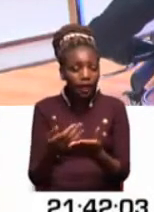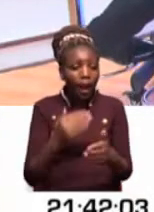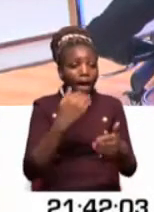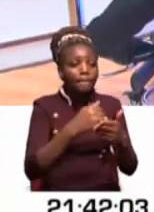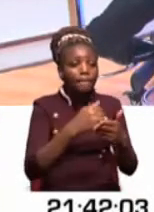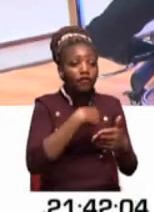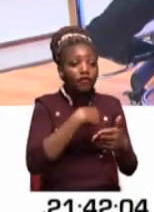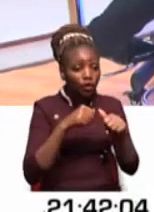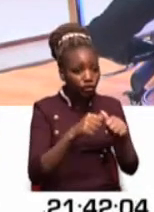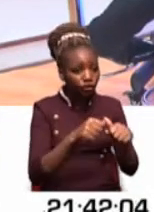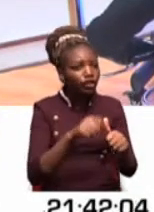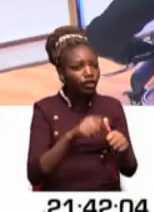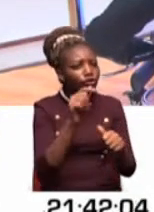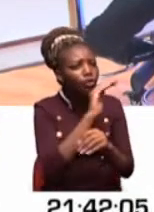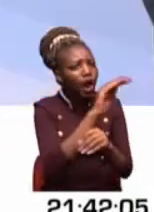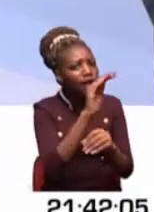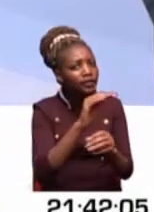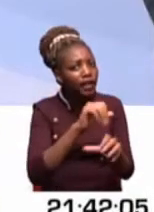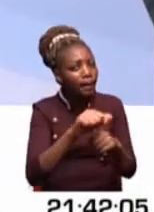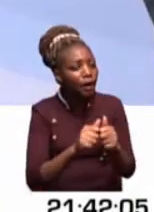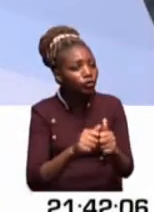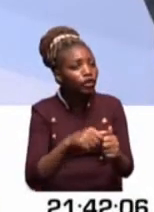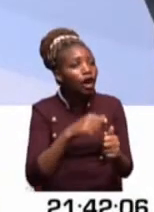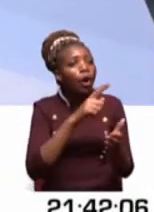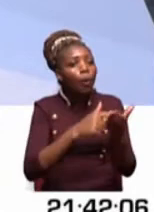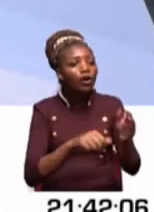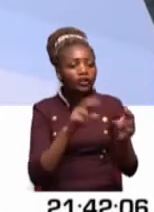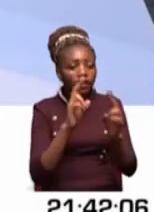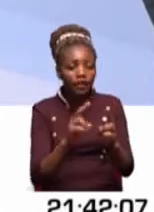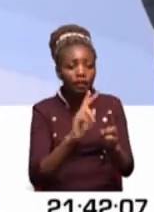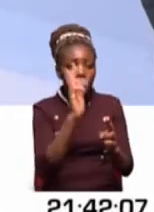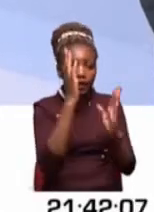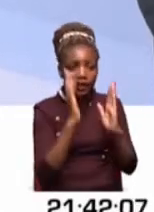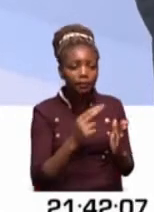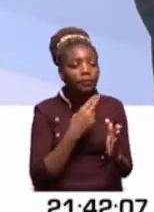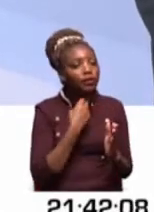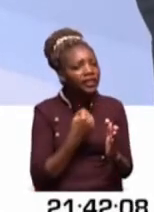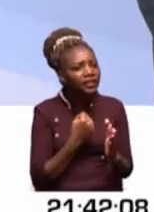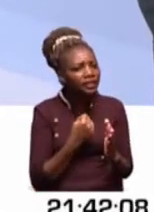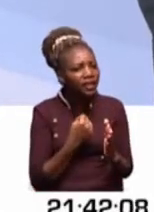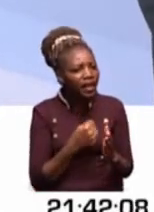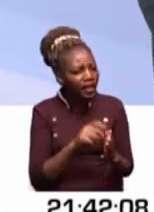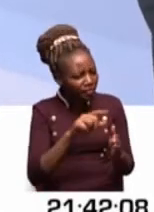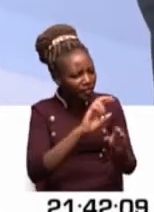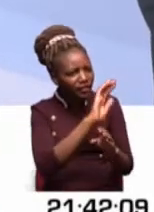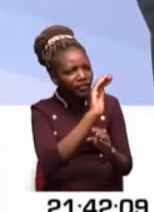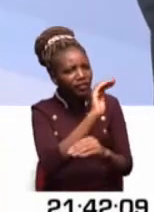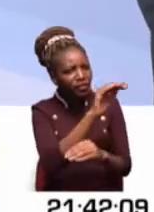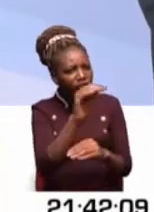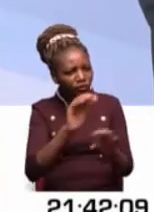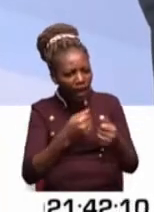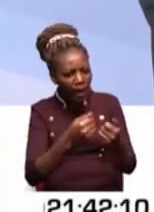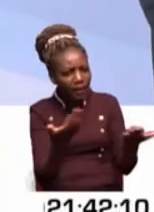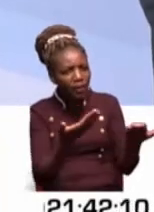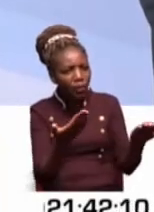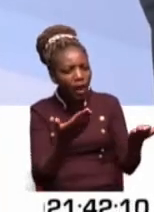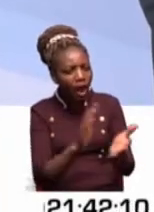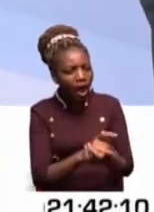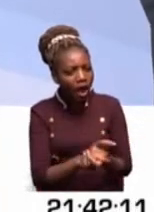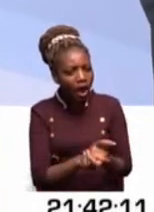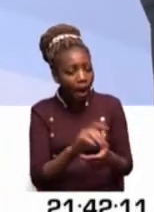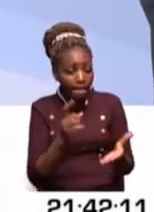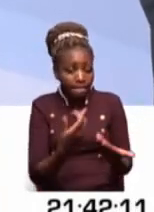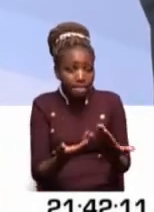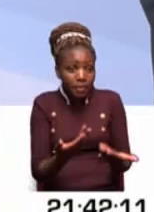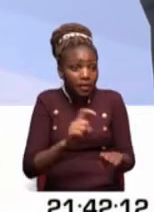continue, you ask, what does the common Mwananchi want? Yeah. Do you think they are being asked that question at a participation level first, before